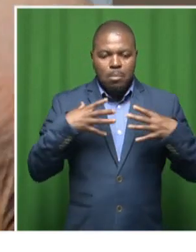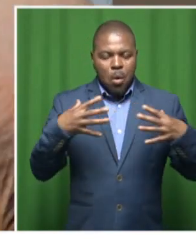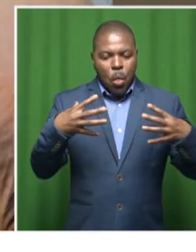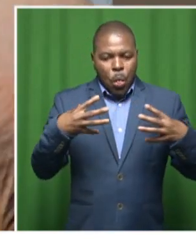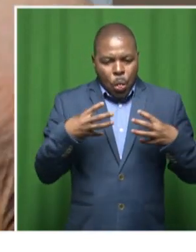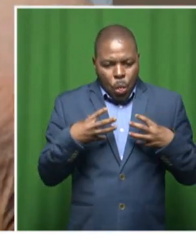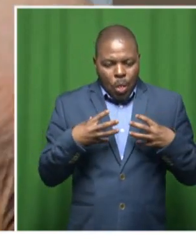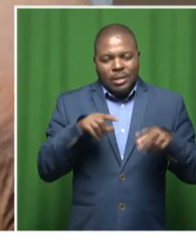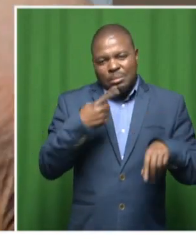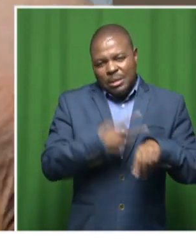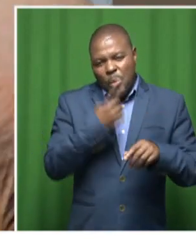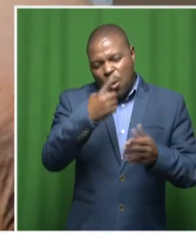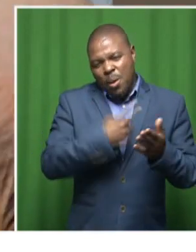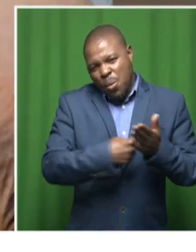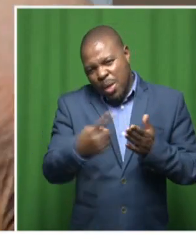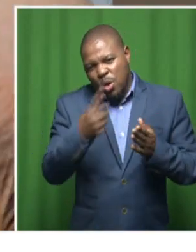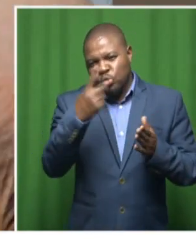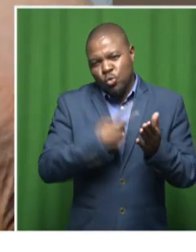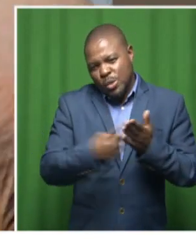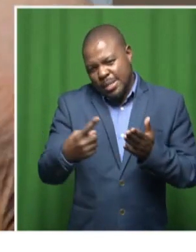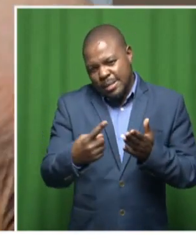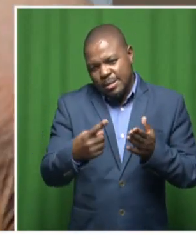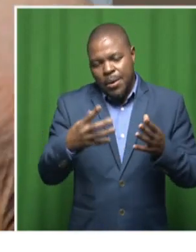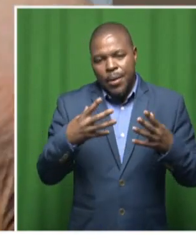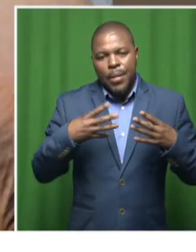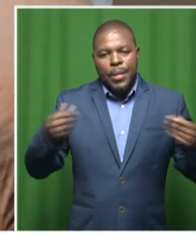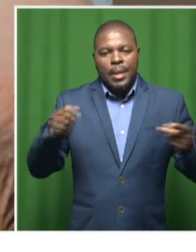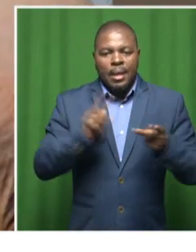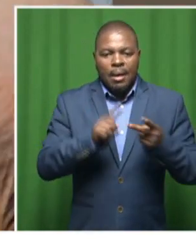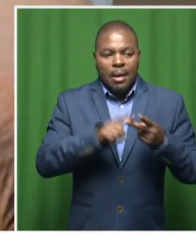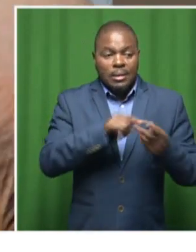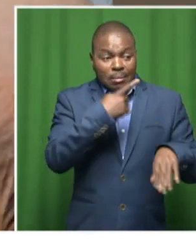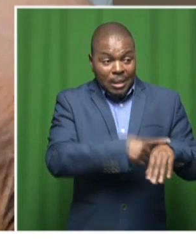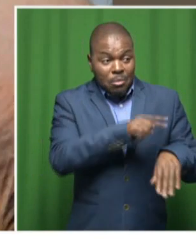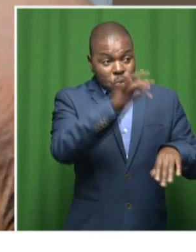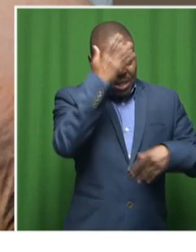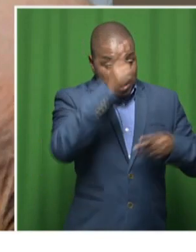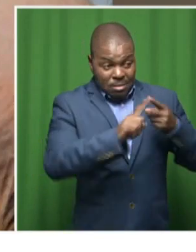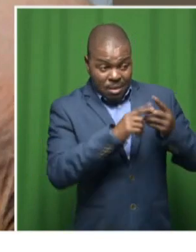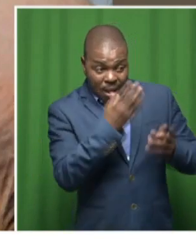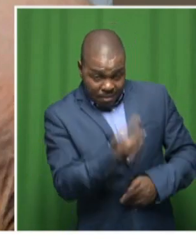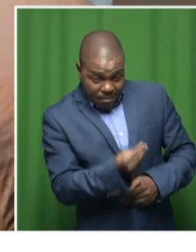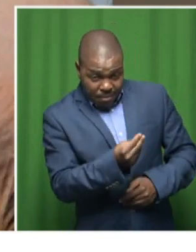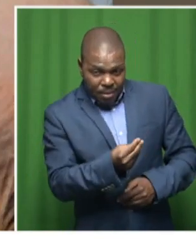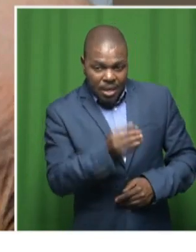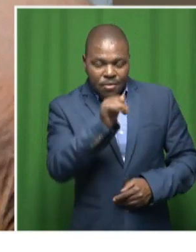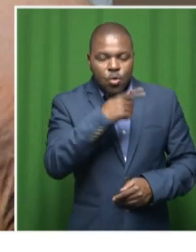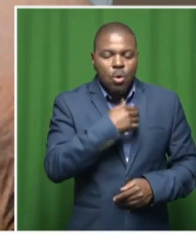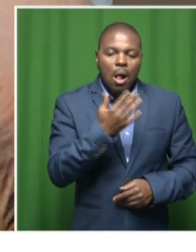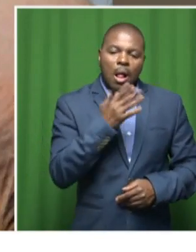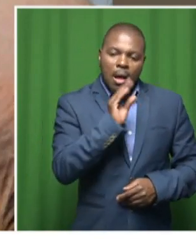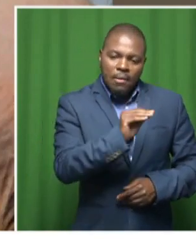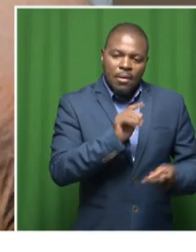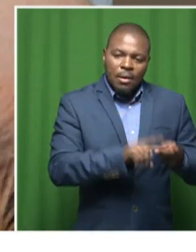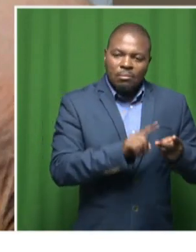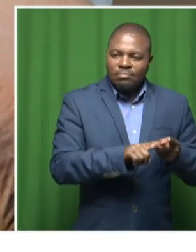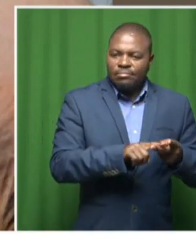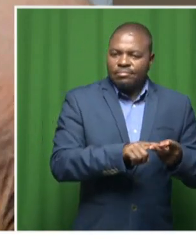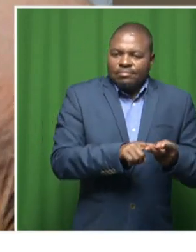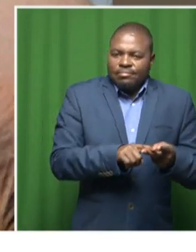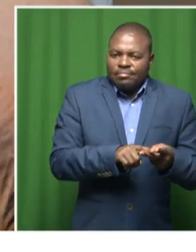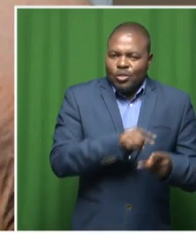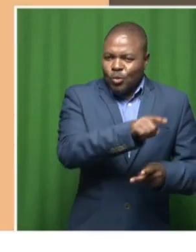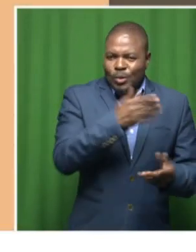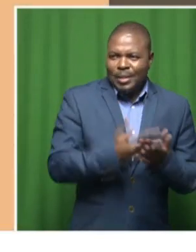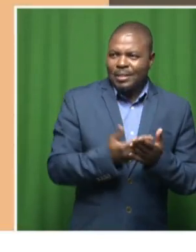a half to 2 weeks. And also patients' comorbidities greatly affect this. So if your patient is diabetic or insulin resistant, they're more likely